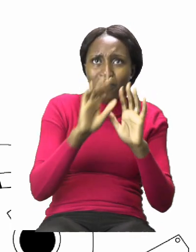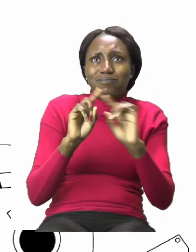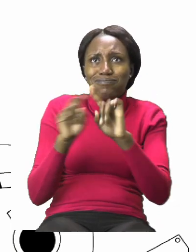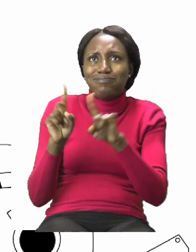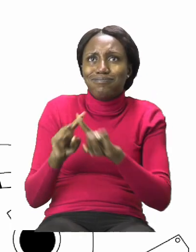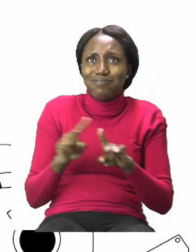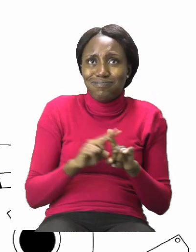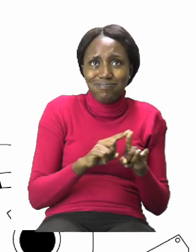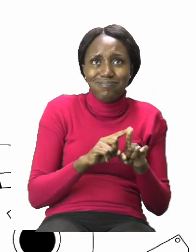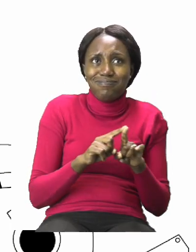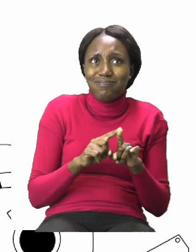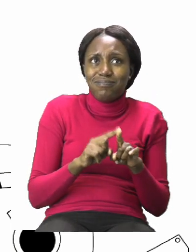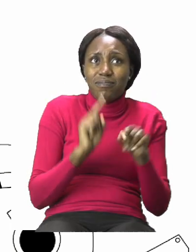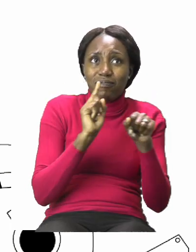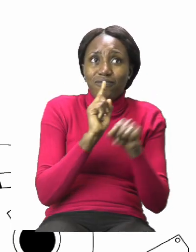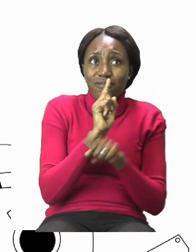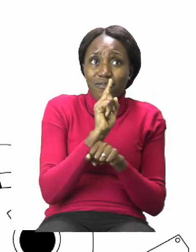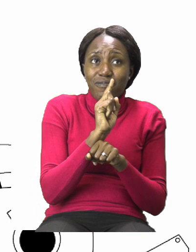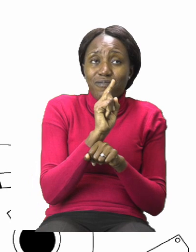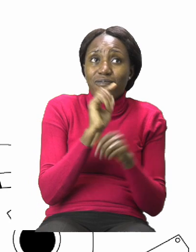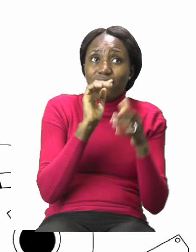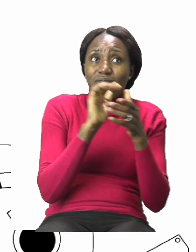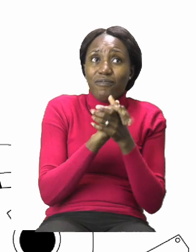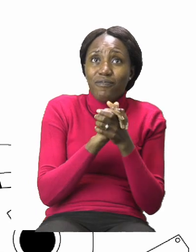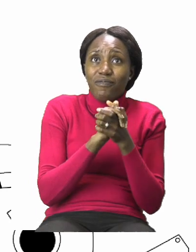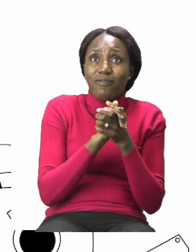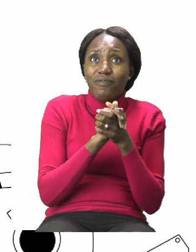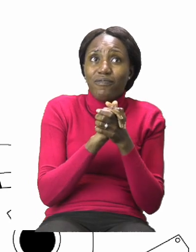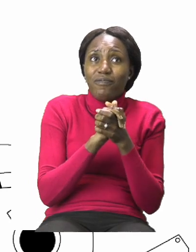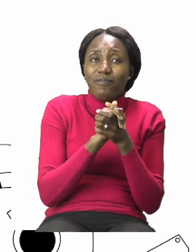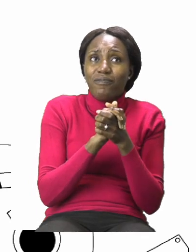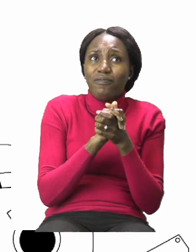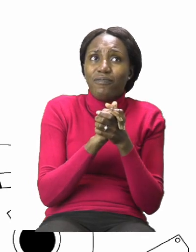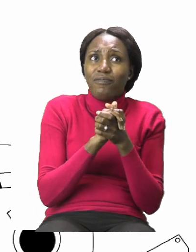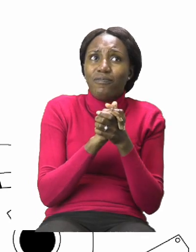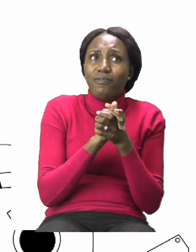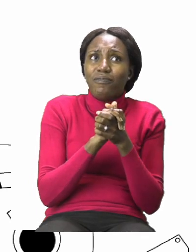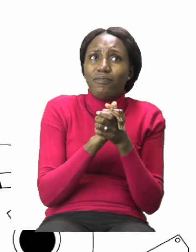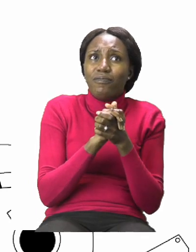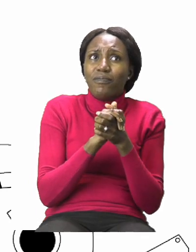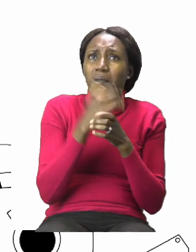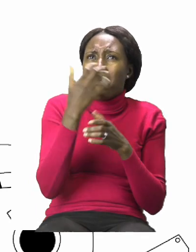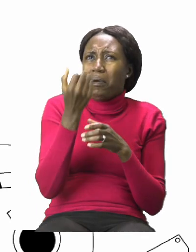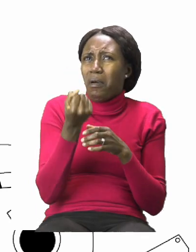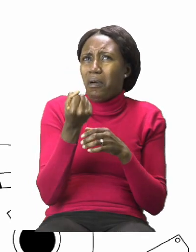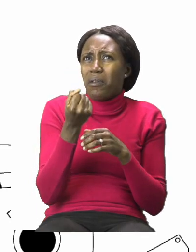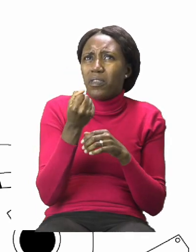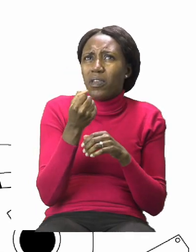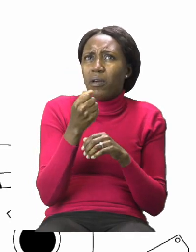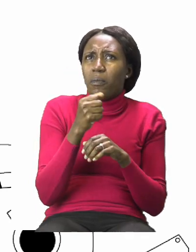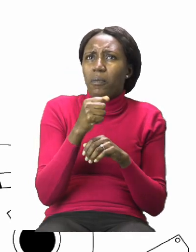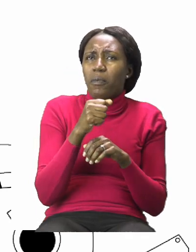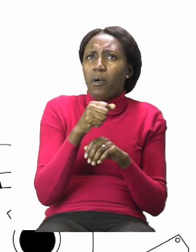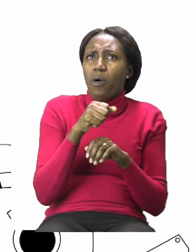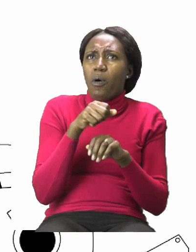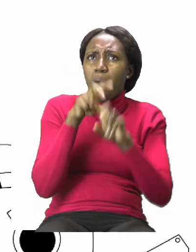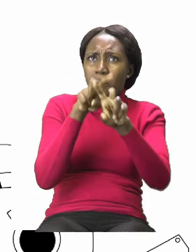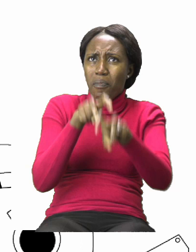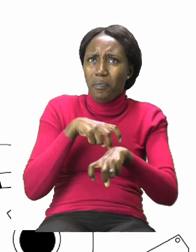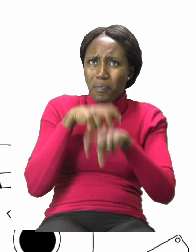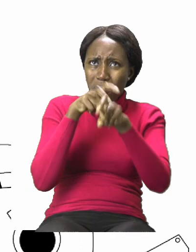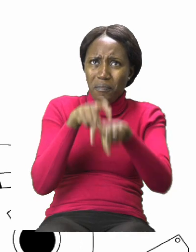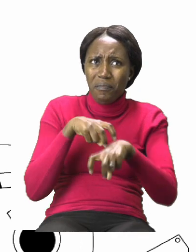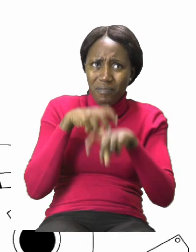color. The first friend that you can see holding what looks like a long fork is going to be colored with